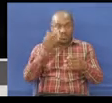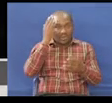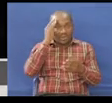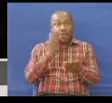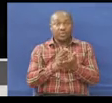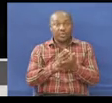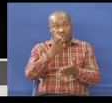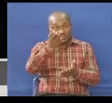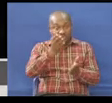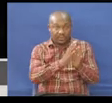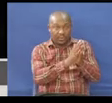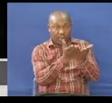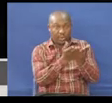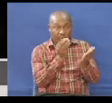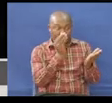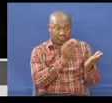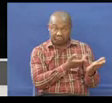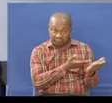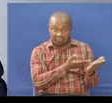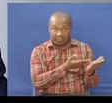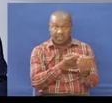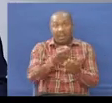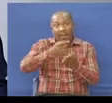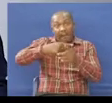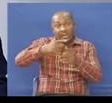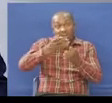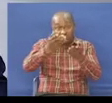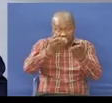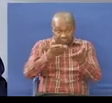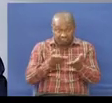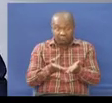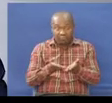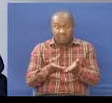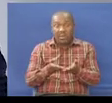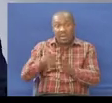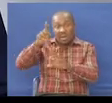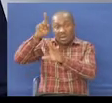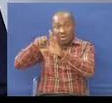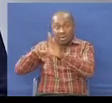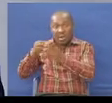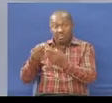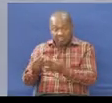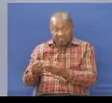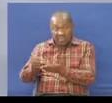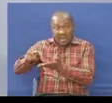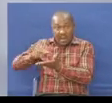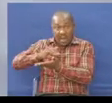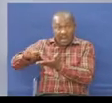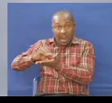have your notebook, your pencil, a ruler, and a rubber.